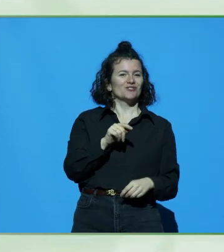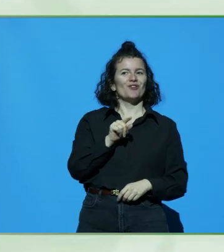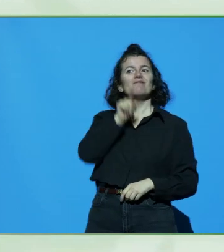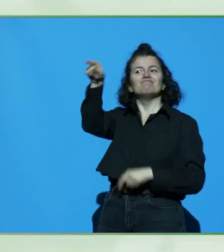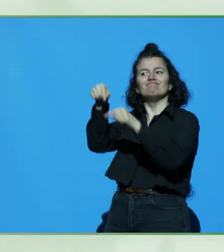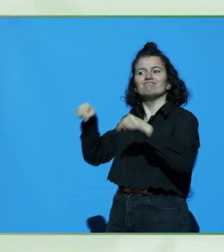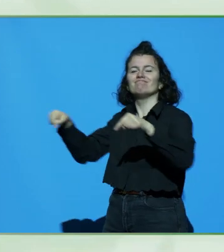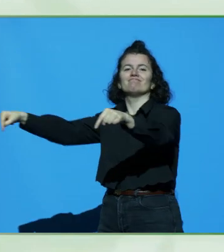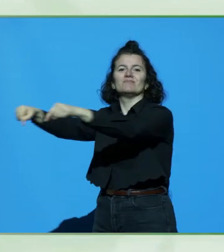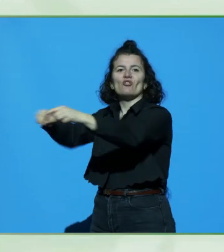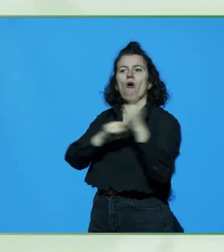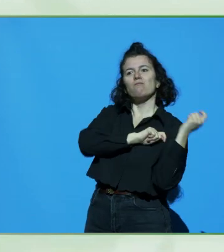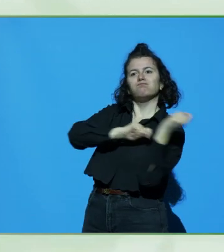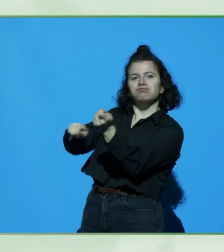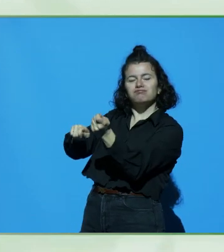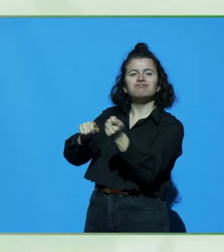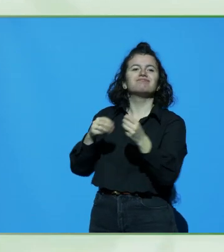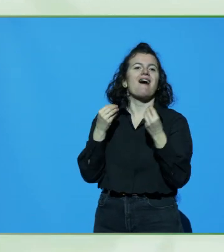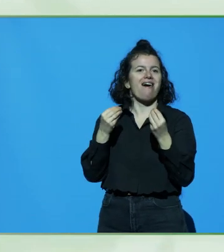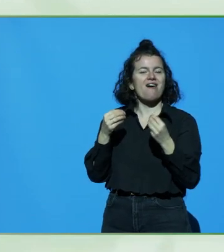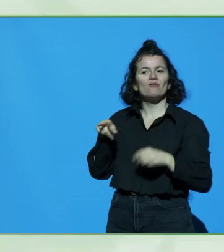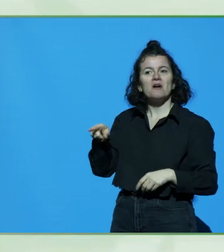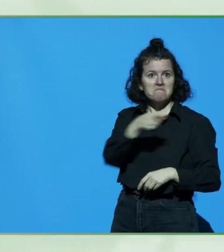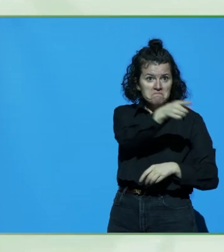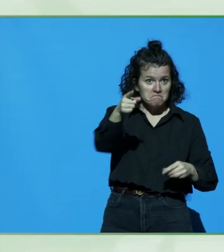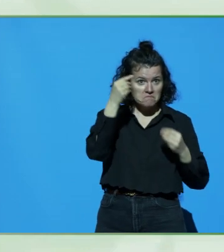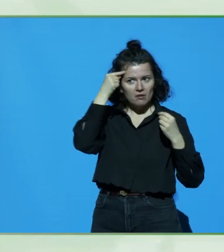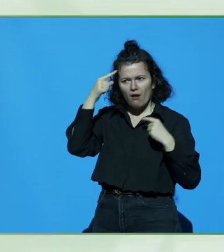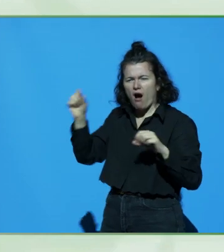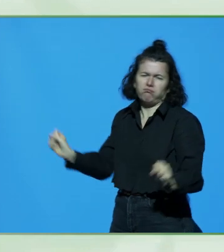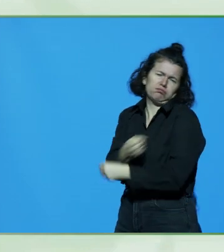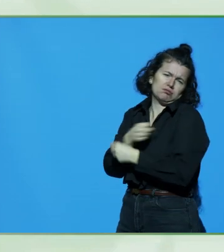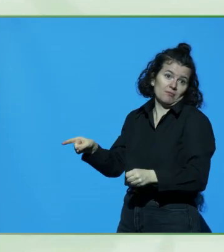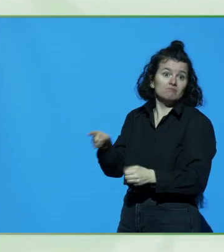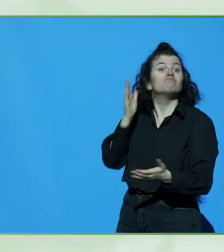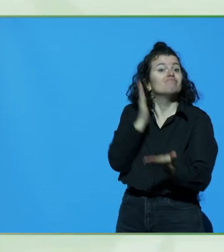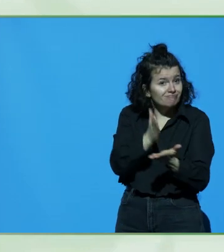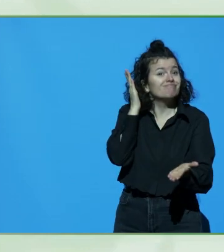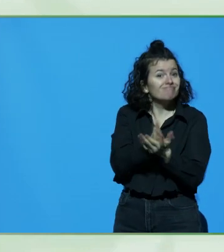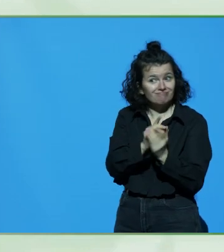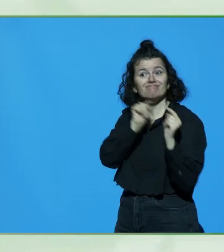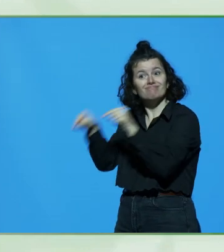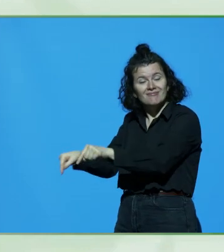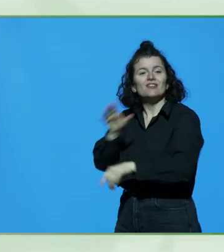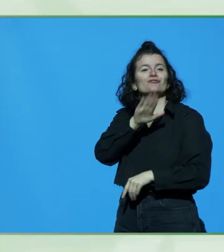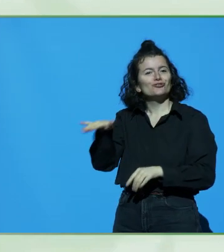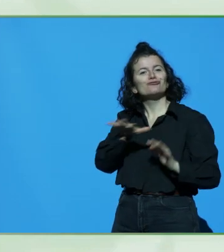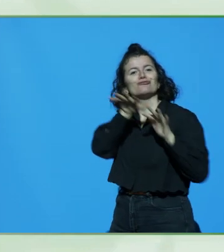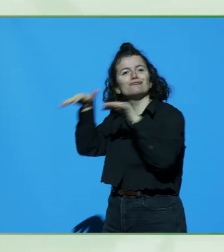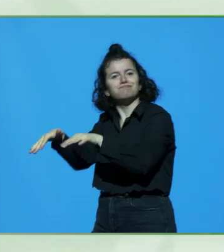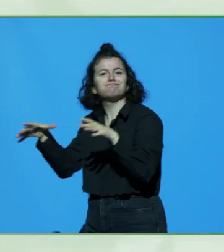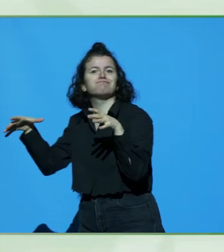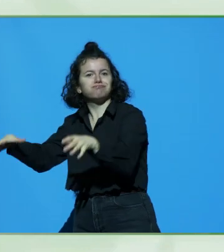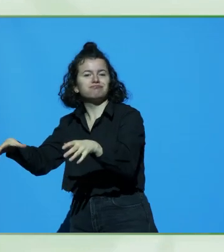actually possible. The children that we brought in for this have been working for about 4 or